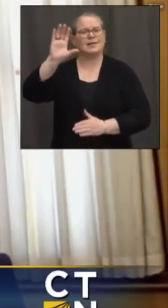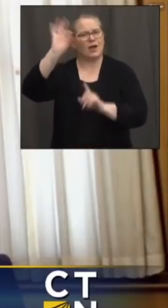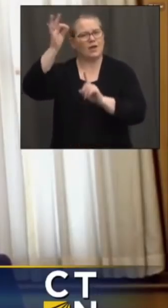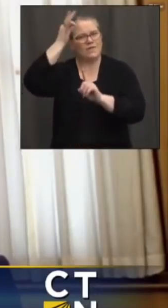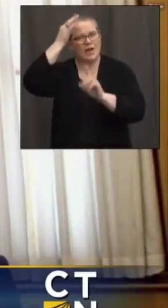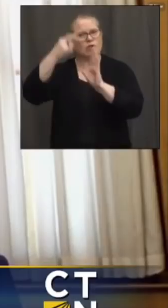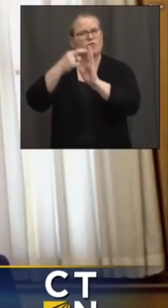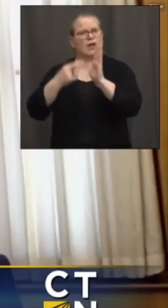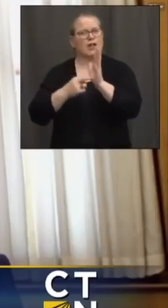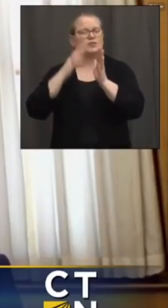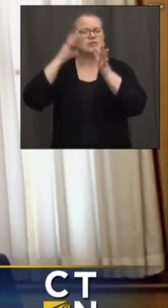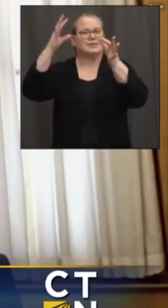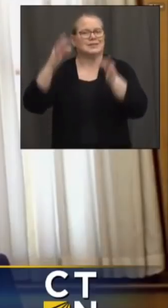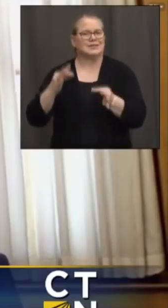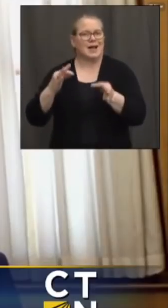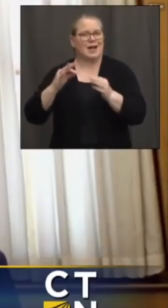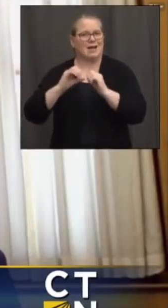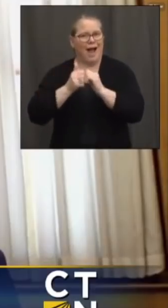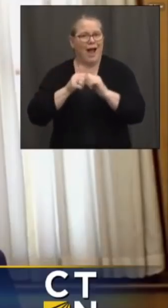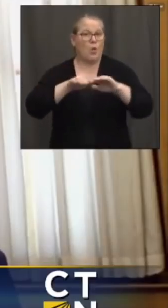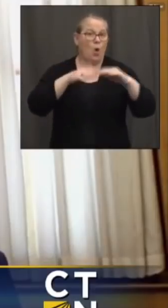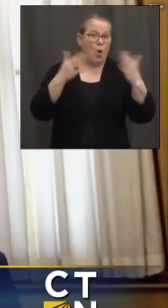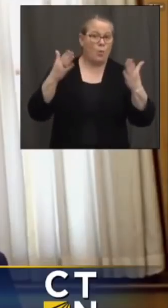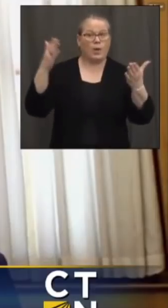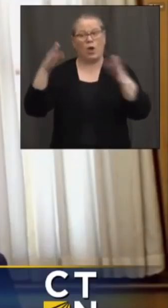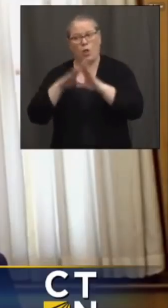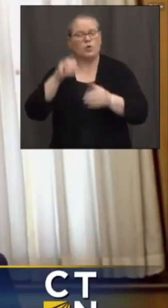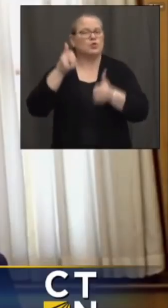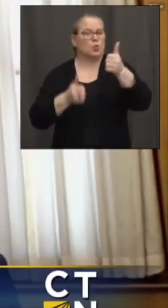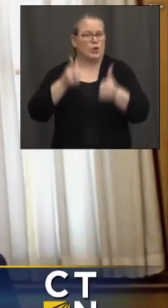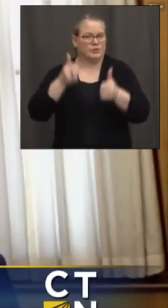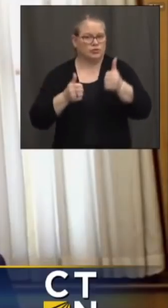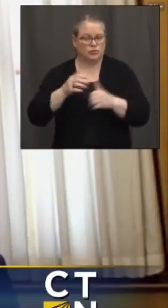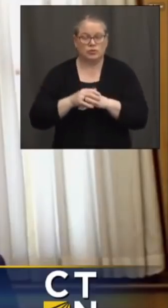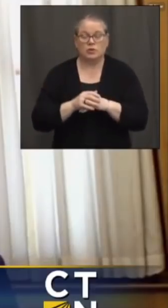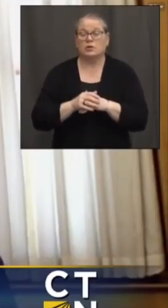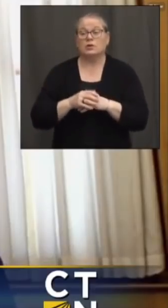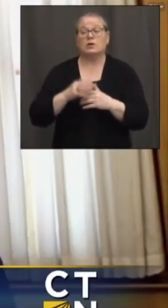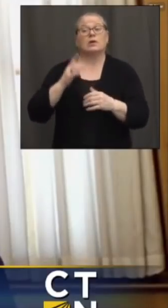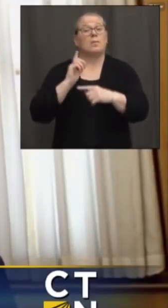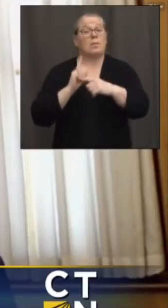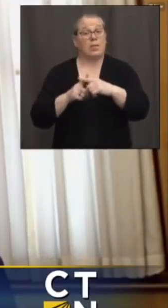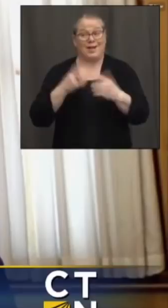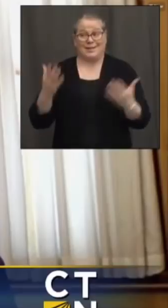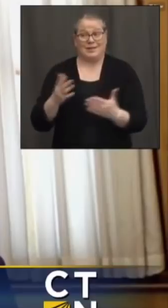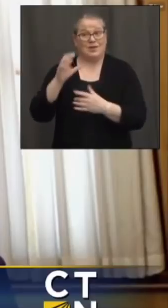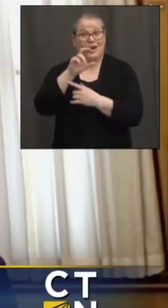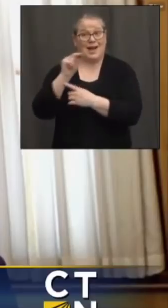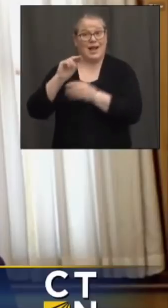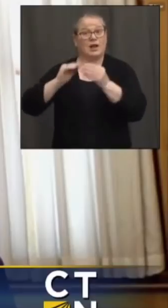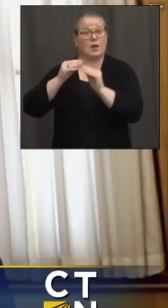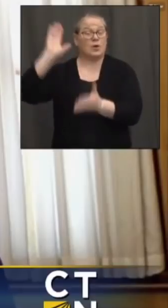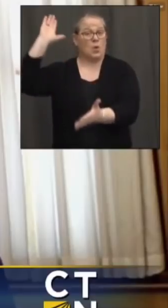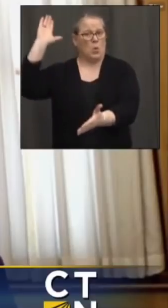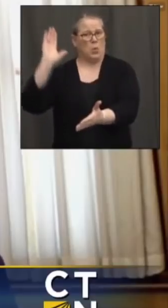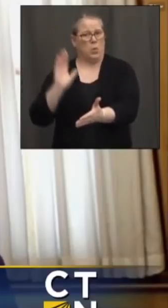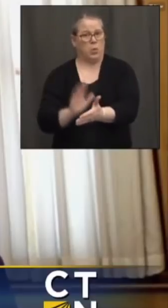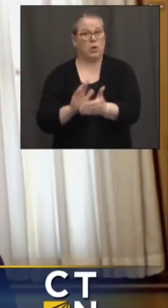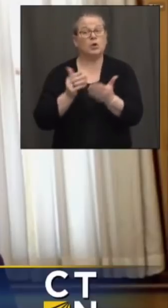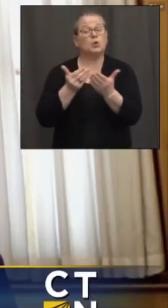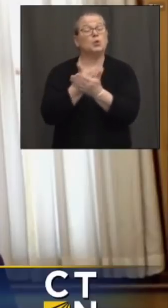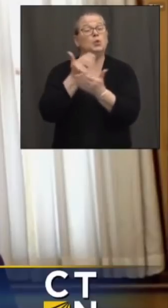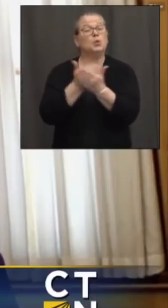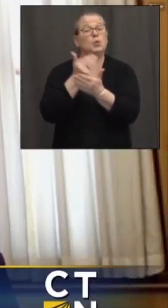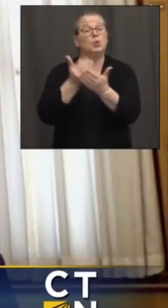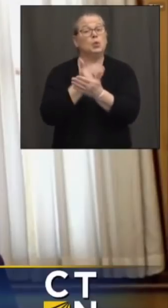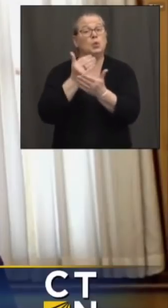the infection rate has come down in the state, and also as the number of nursing homes that haven't had a new case amongst their residents or staff for over 2